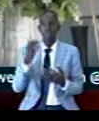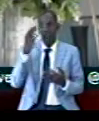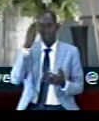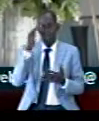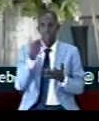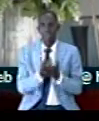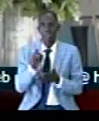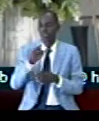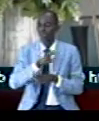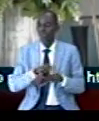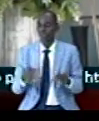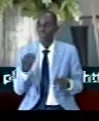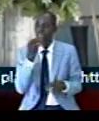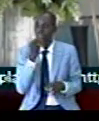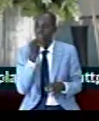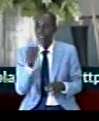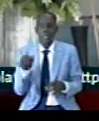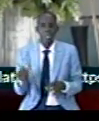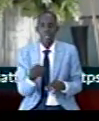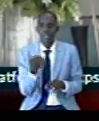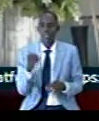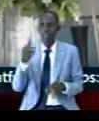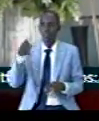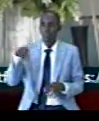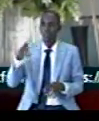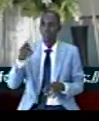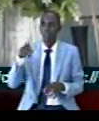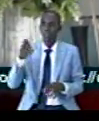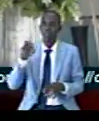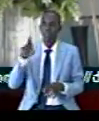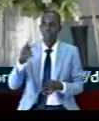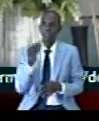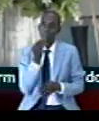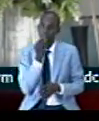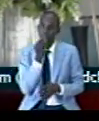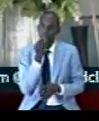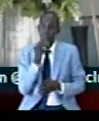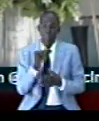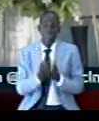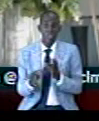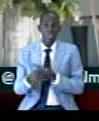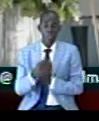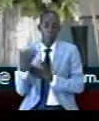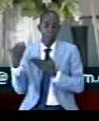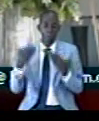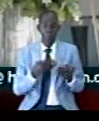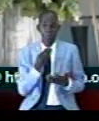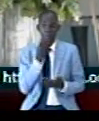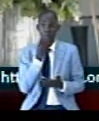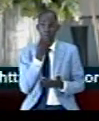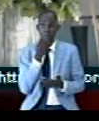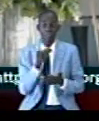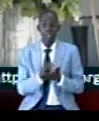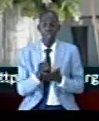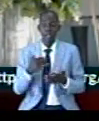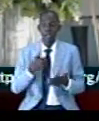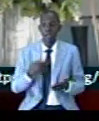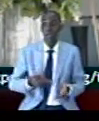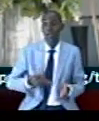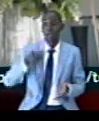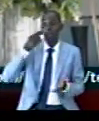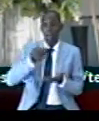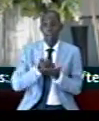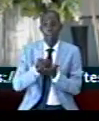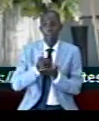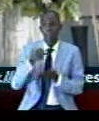with Pepe. So definitely, that day I was served a food with Pepe, very high Pepe. So I